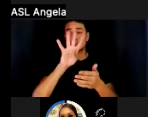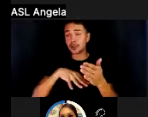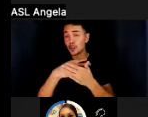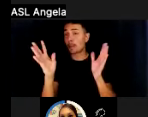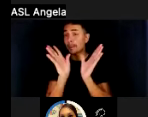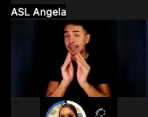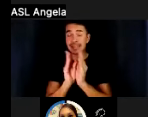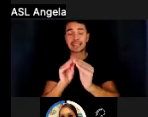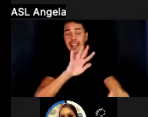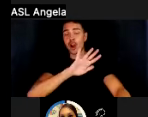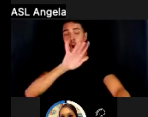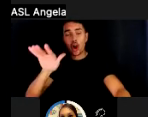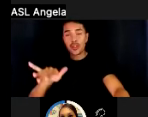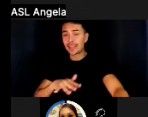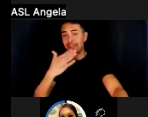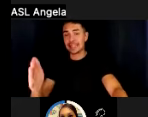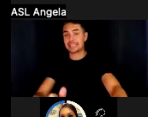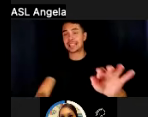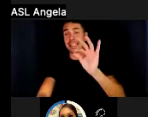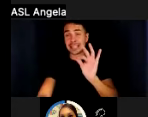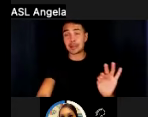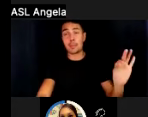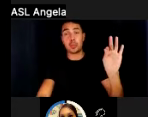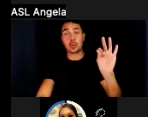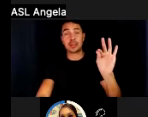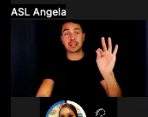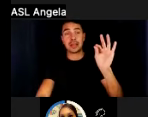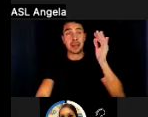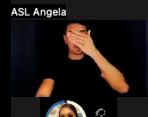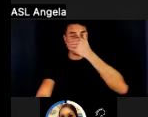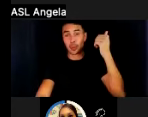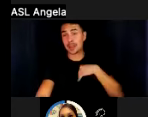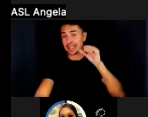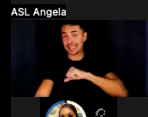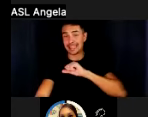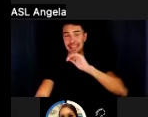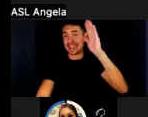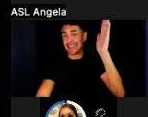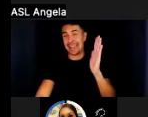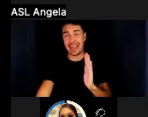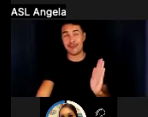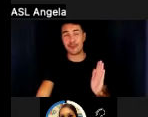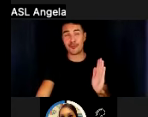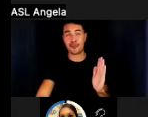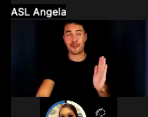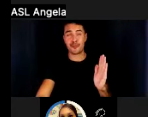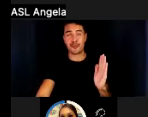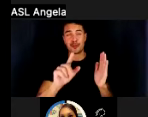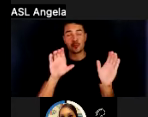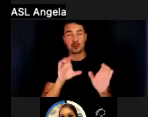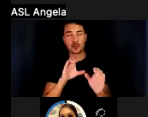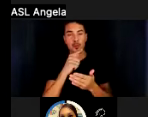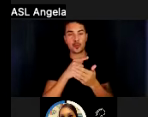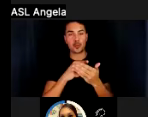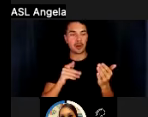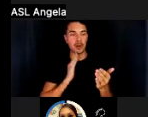meetings, those kinds of things, I think is important, because we can never do enough about educating even what each of our roles are within a